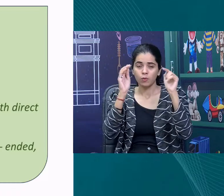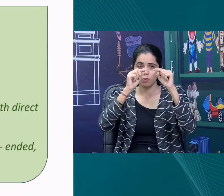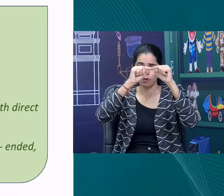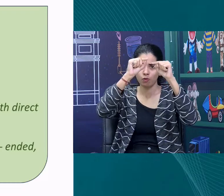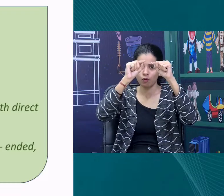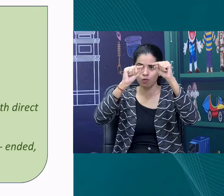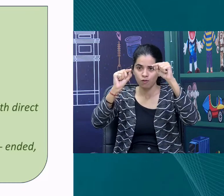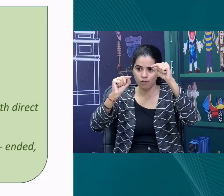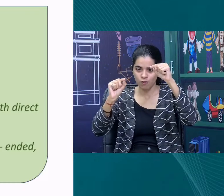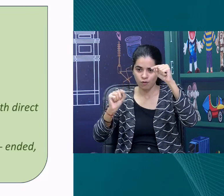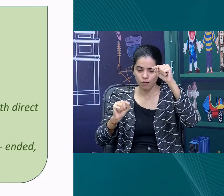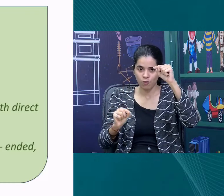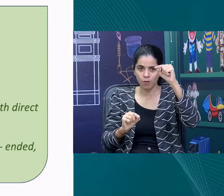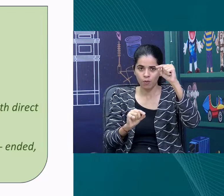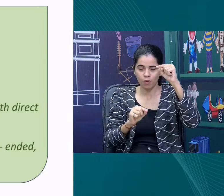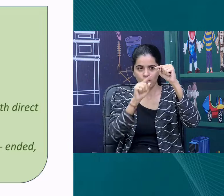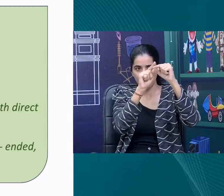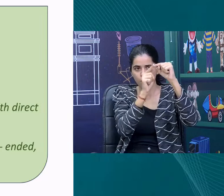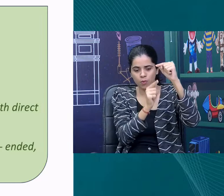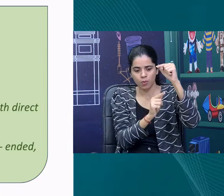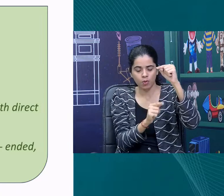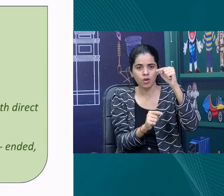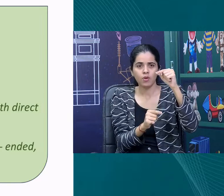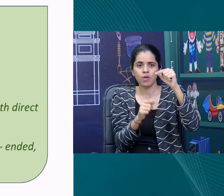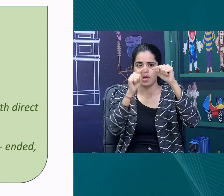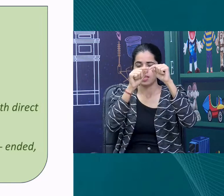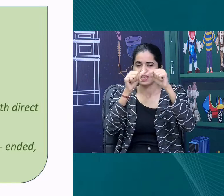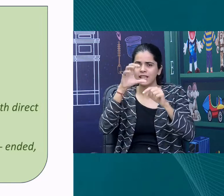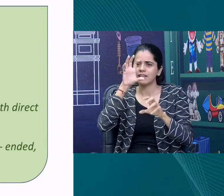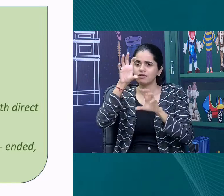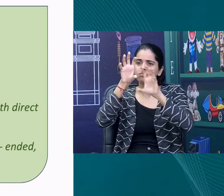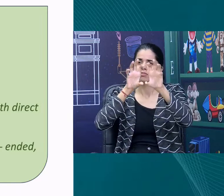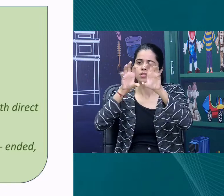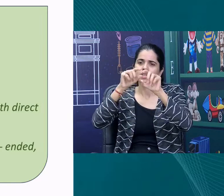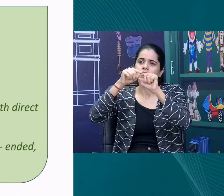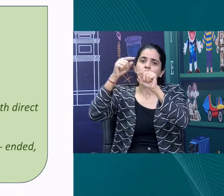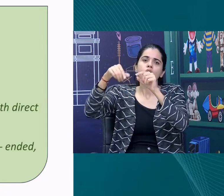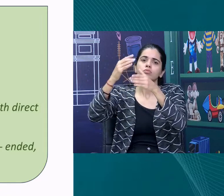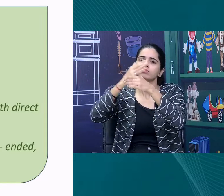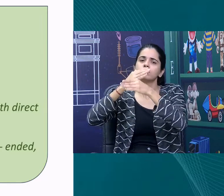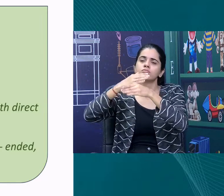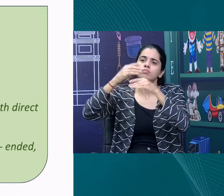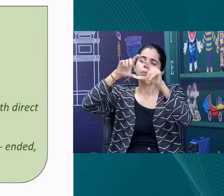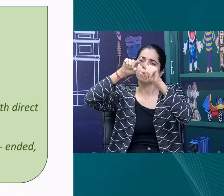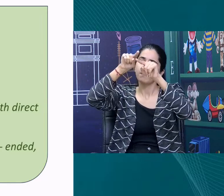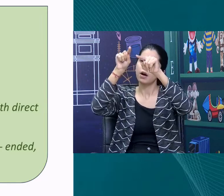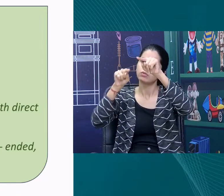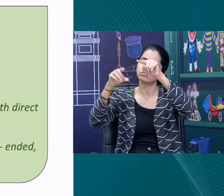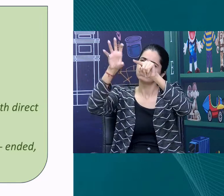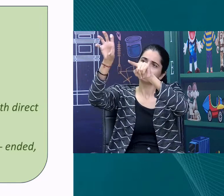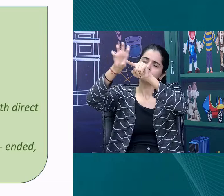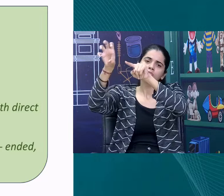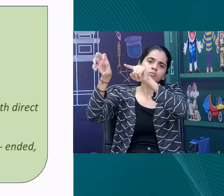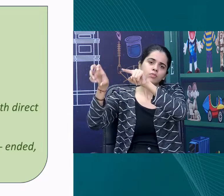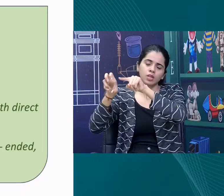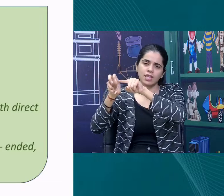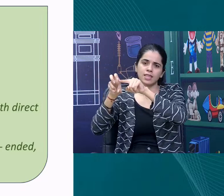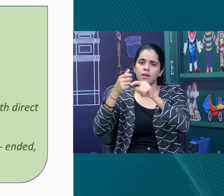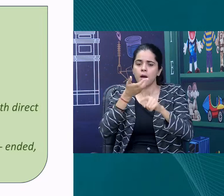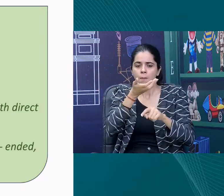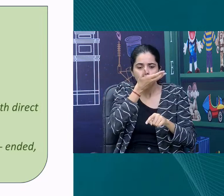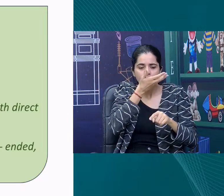The organizer had what the boundaries were, which are the states which shared the boundaries, what was the coastal states. So these are